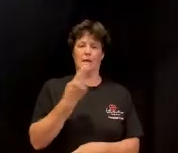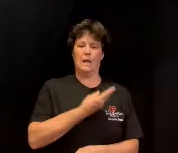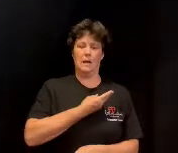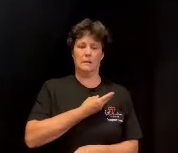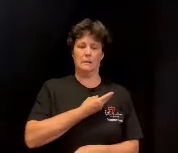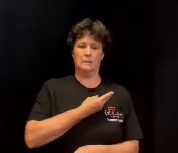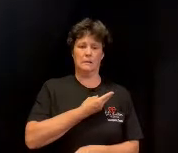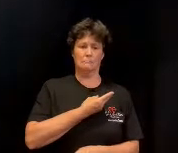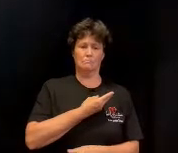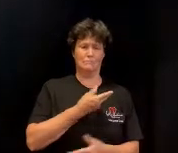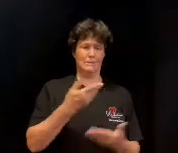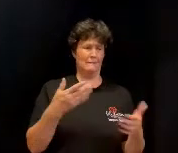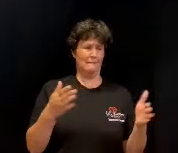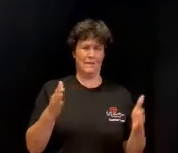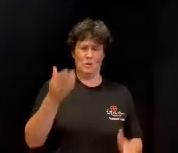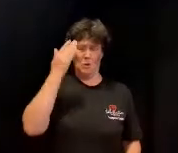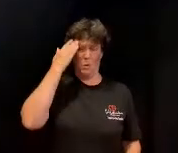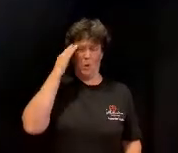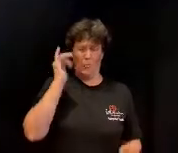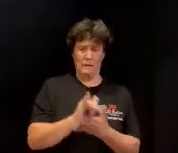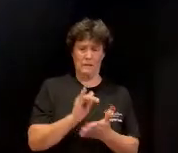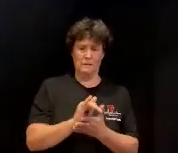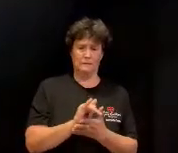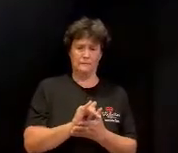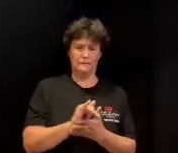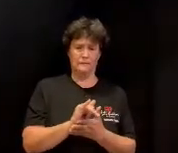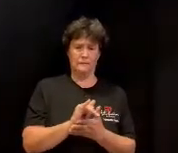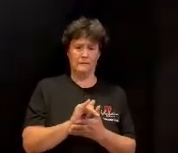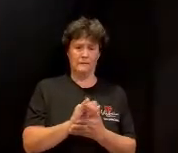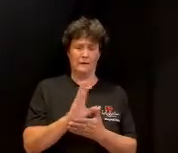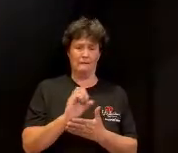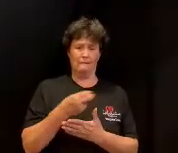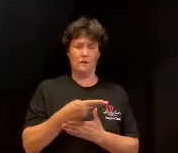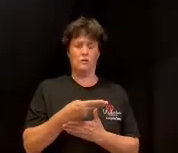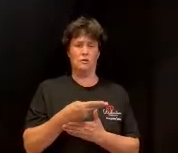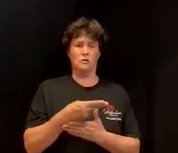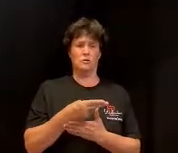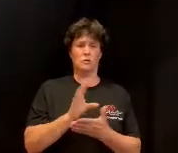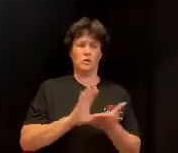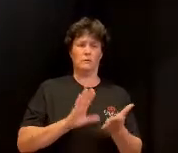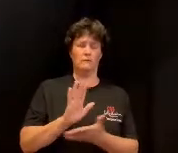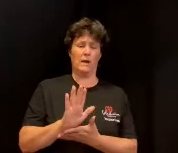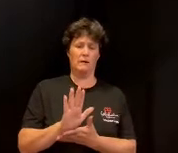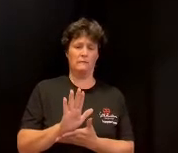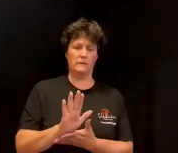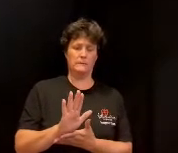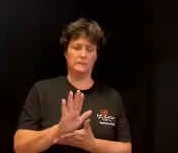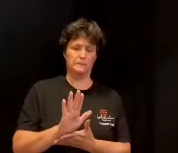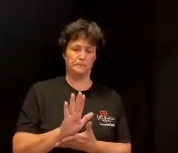guys know this. Go with me to Ephesians chapter 5. You can find this real quick upstairs, Ephesians chapter 5.